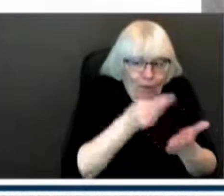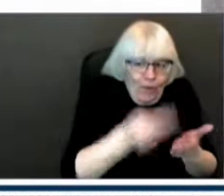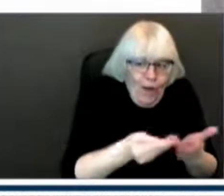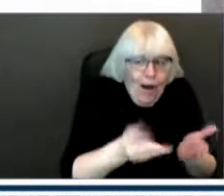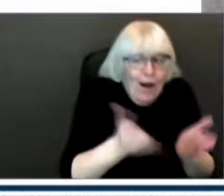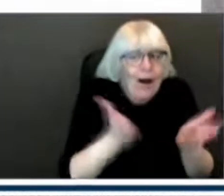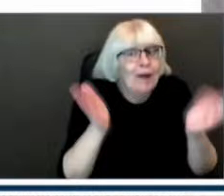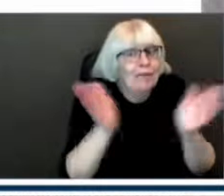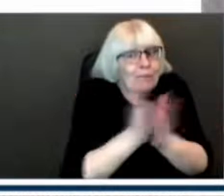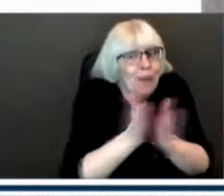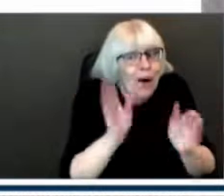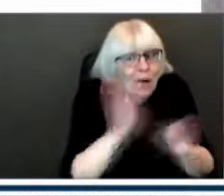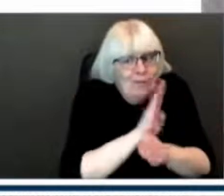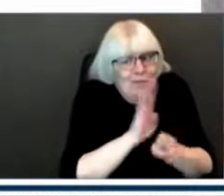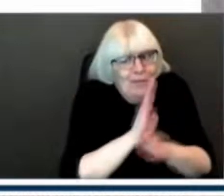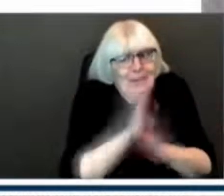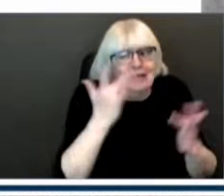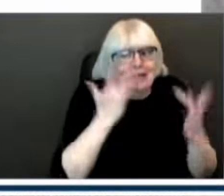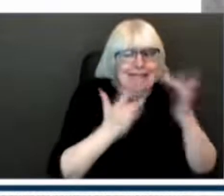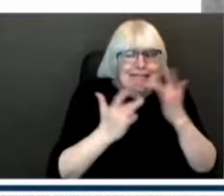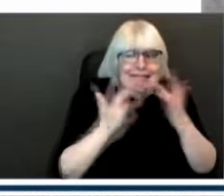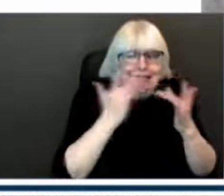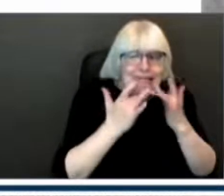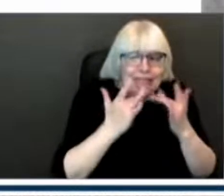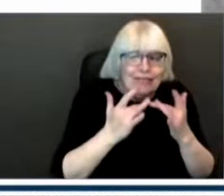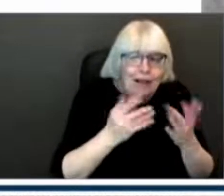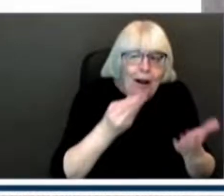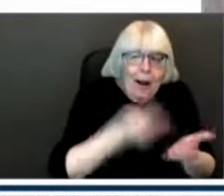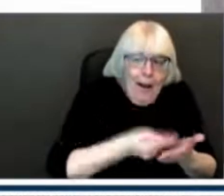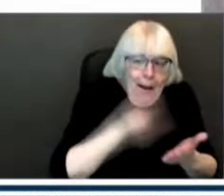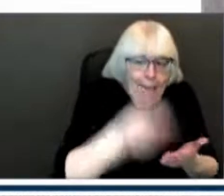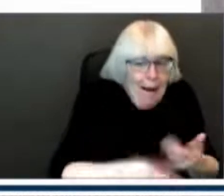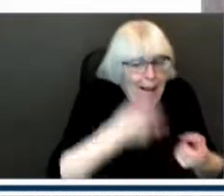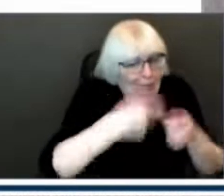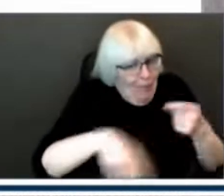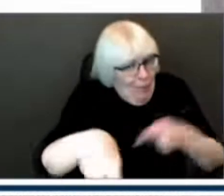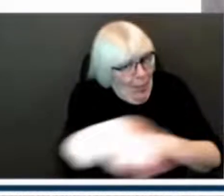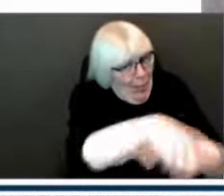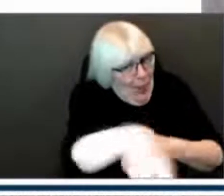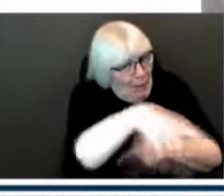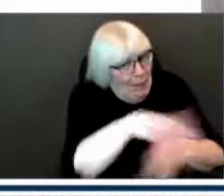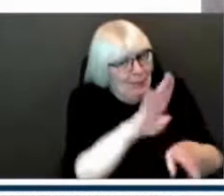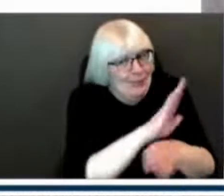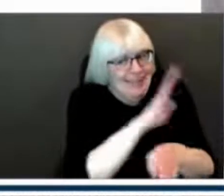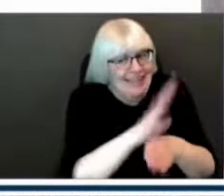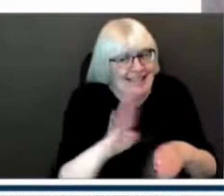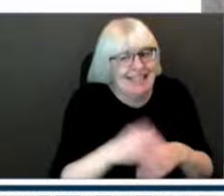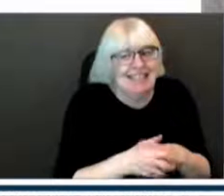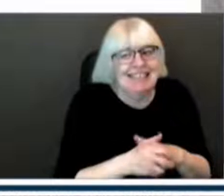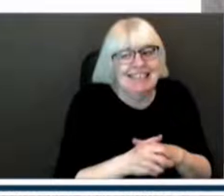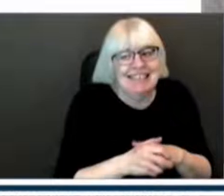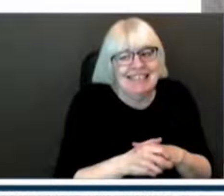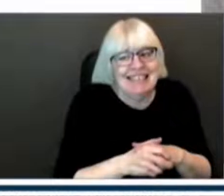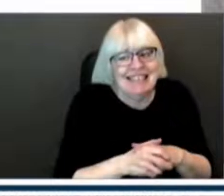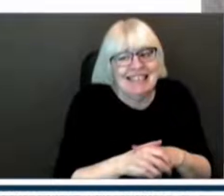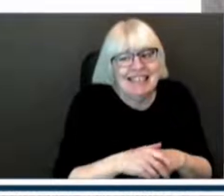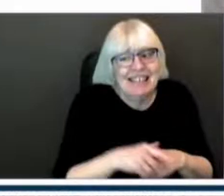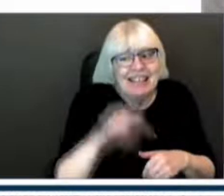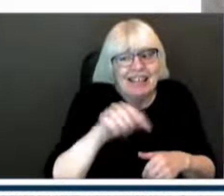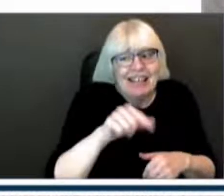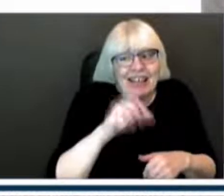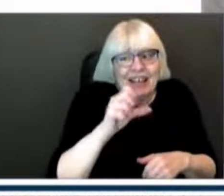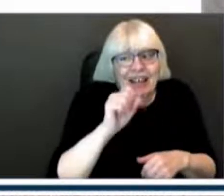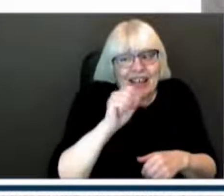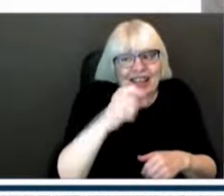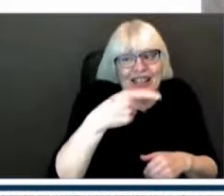hit hard by COVID, and I'm also sure that more than a few spas would be happy to sell some gift certificates